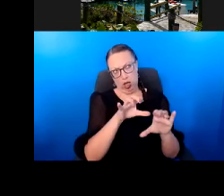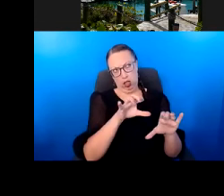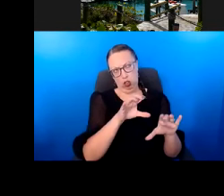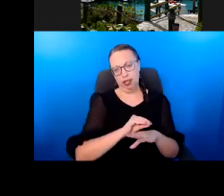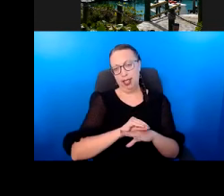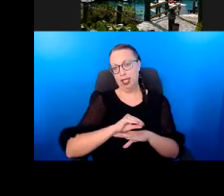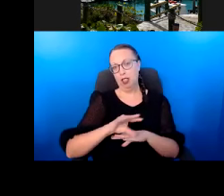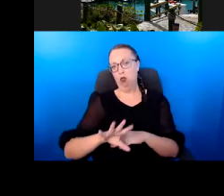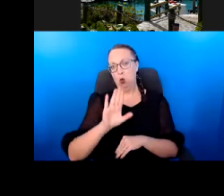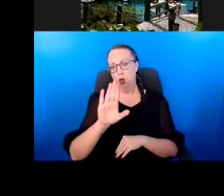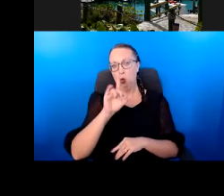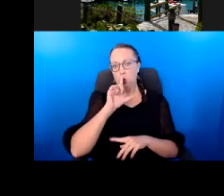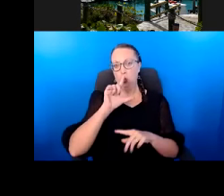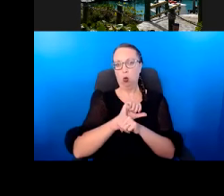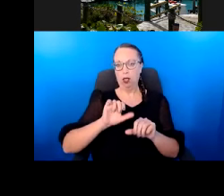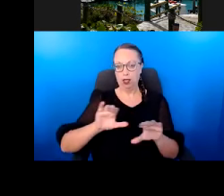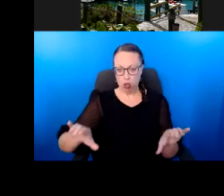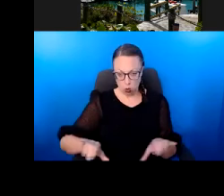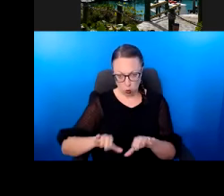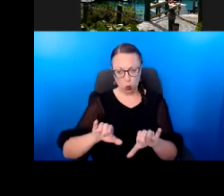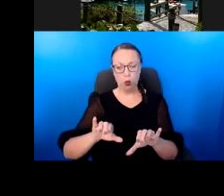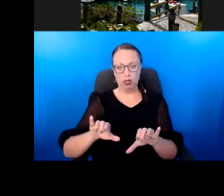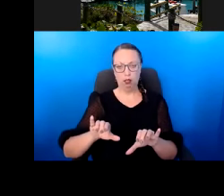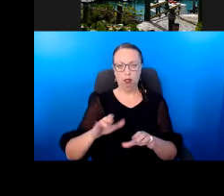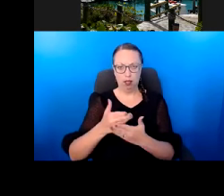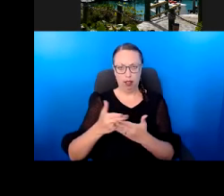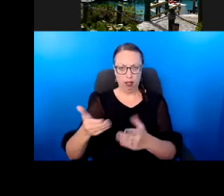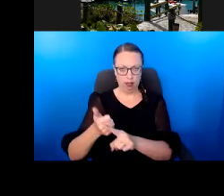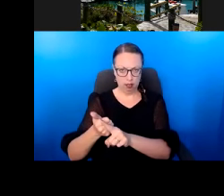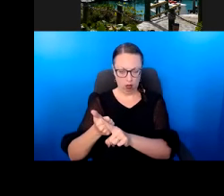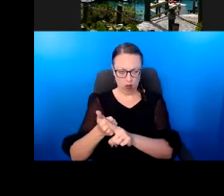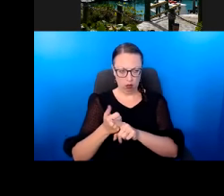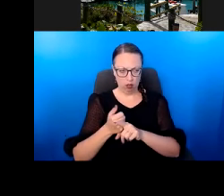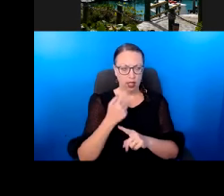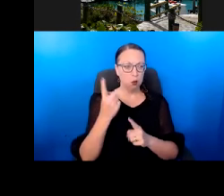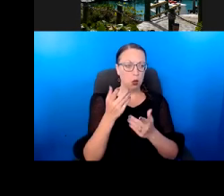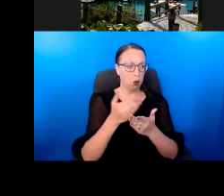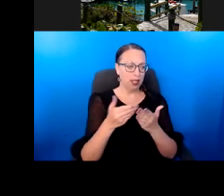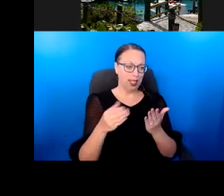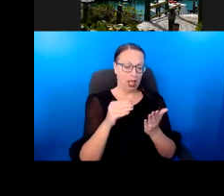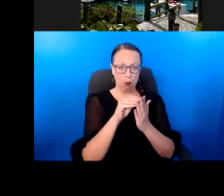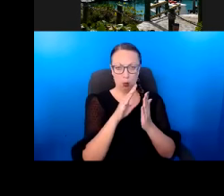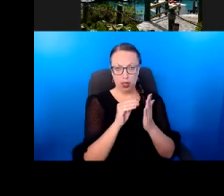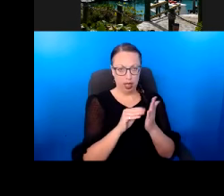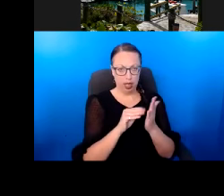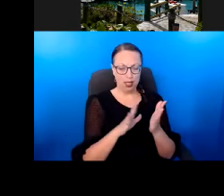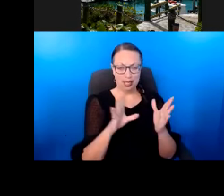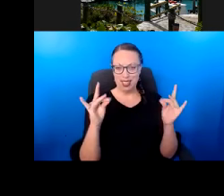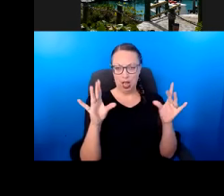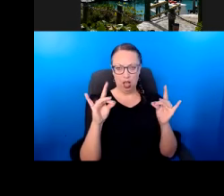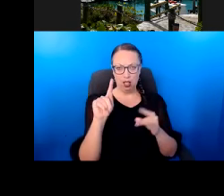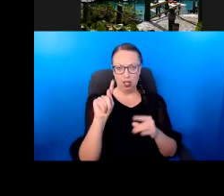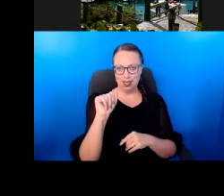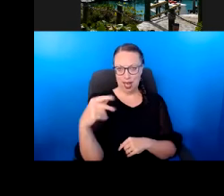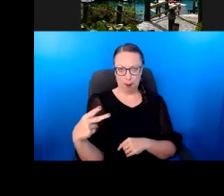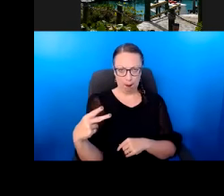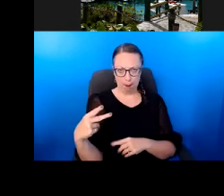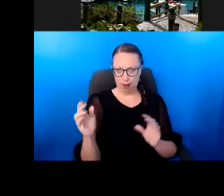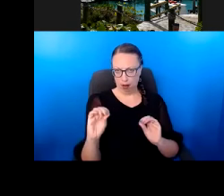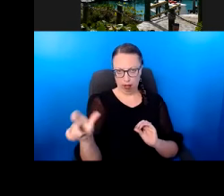your performance of the action? Now look, all I'm plotting here is tapping, nothing else.